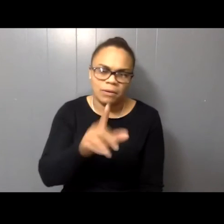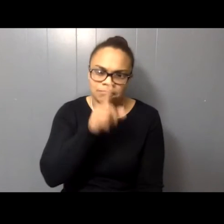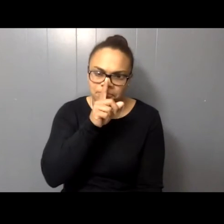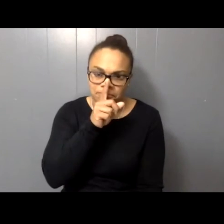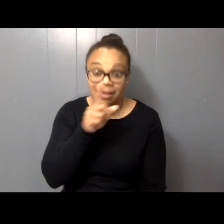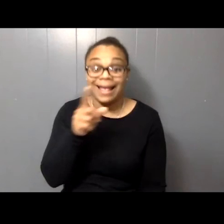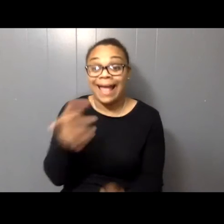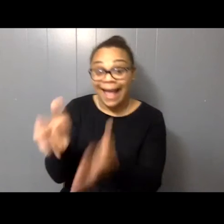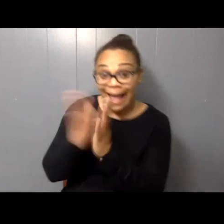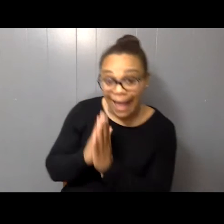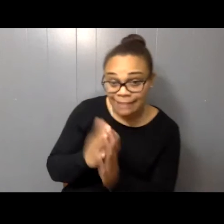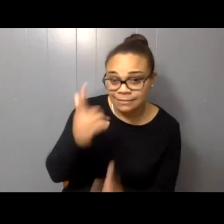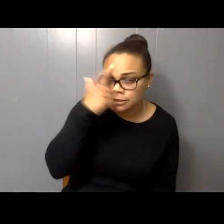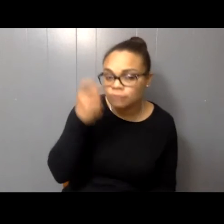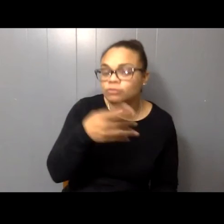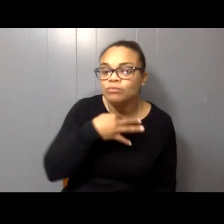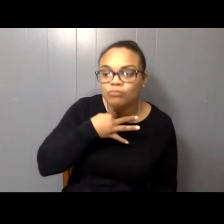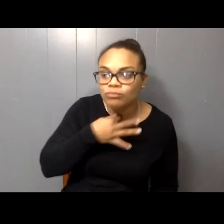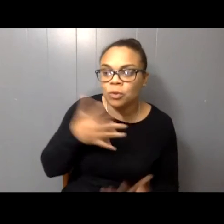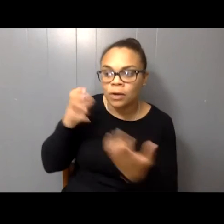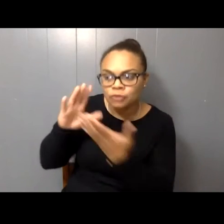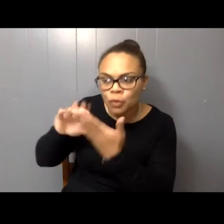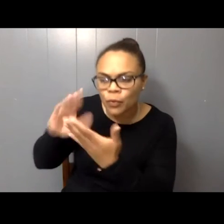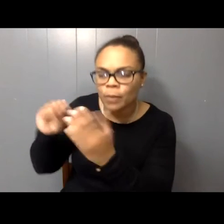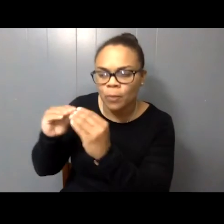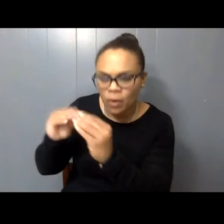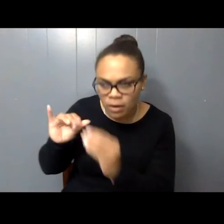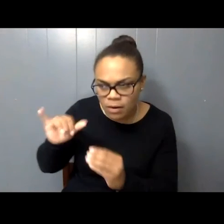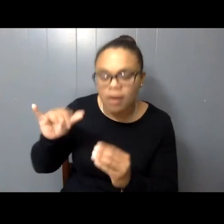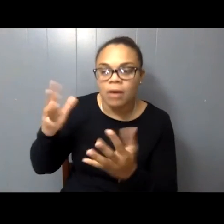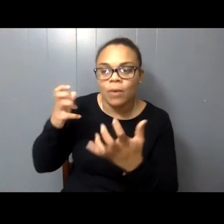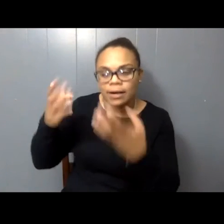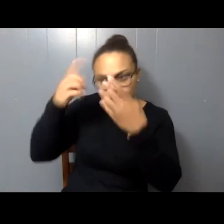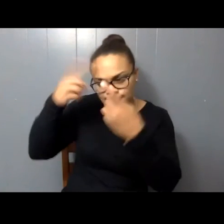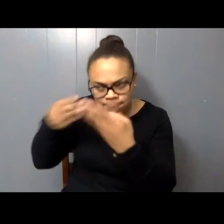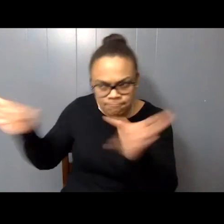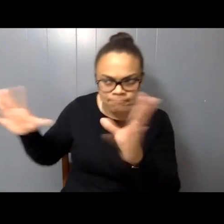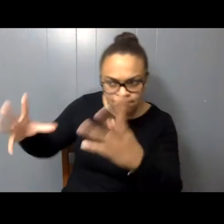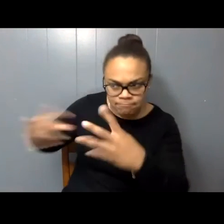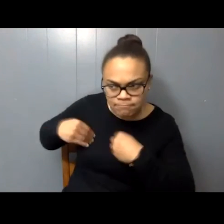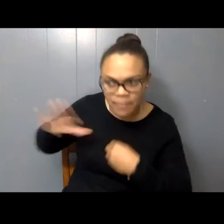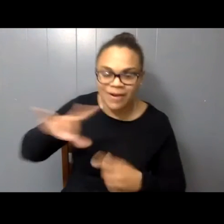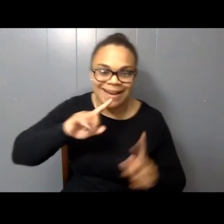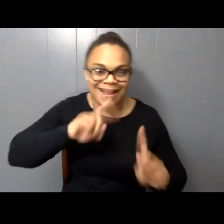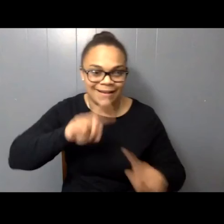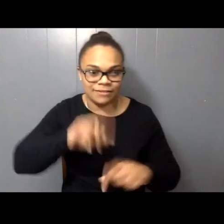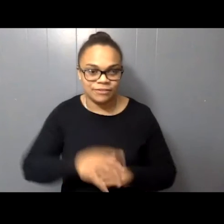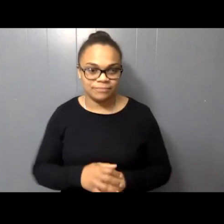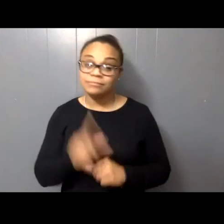to learn about it and because you'll be open to their answer. And I think that's a really important thing,